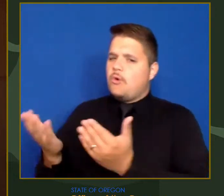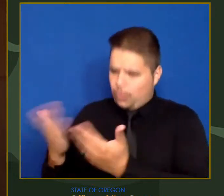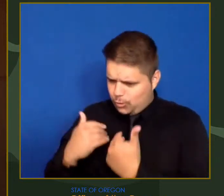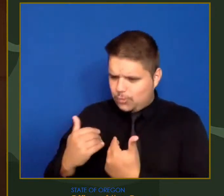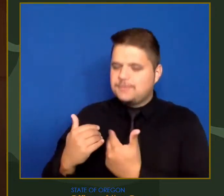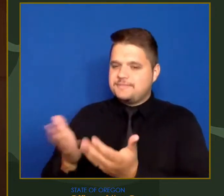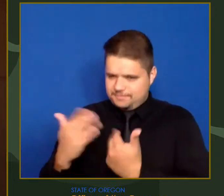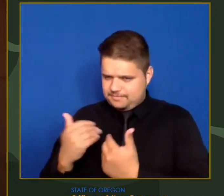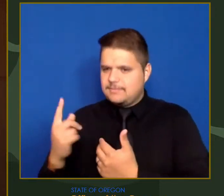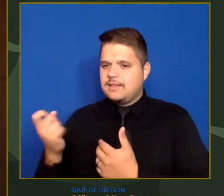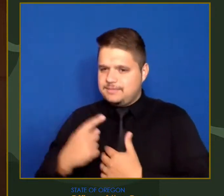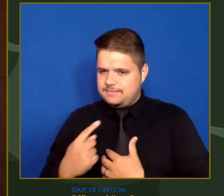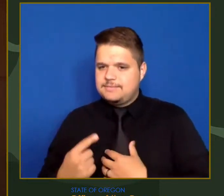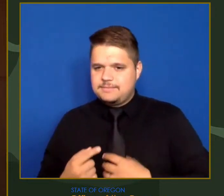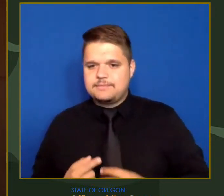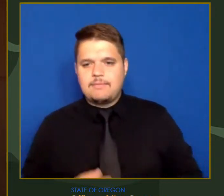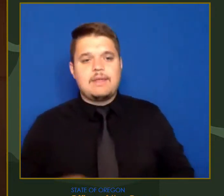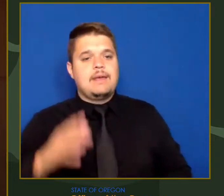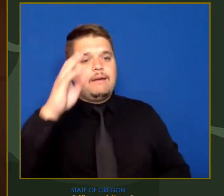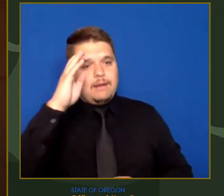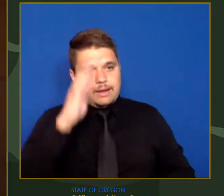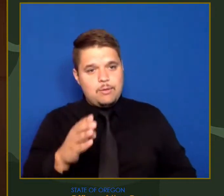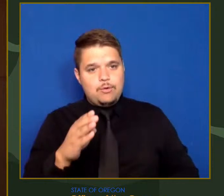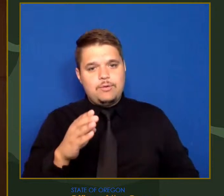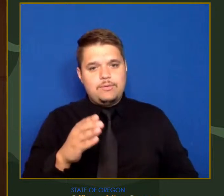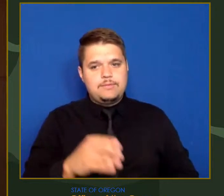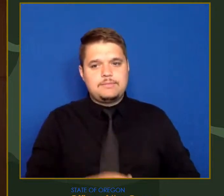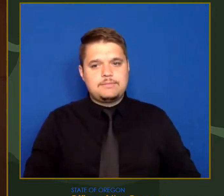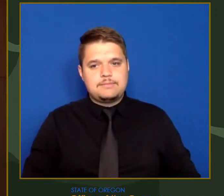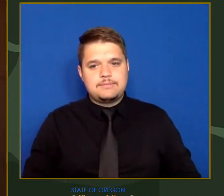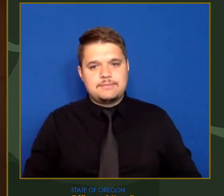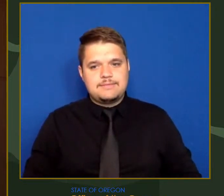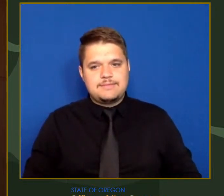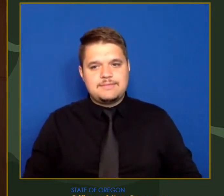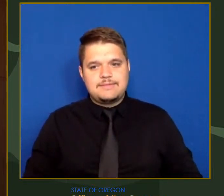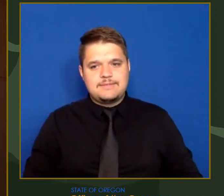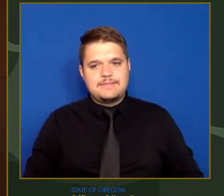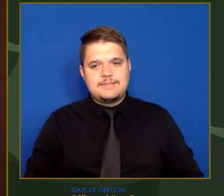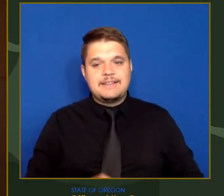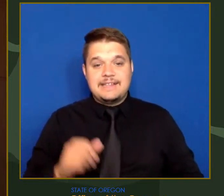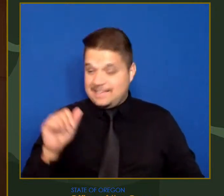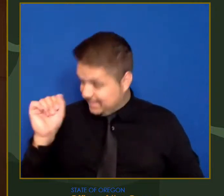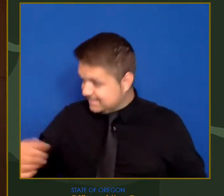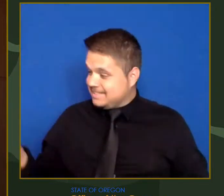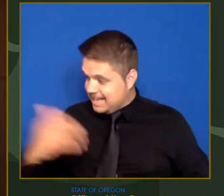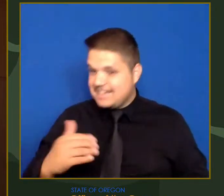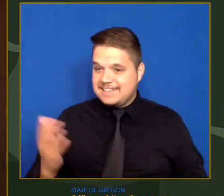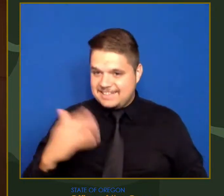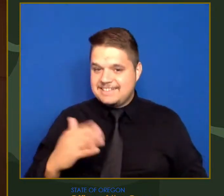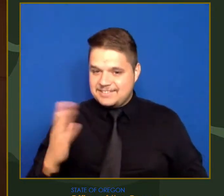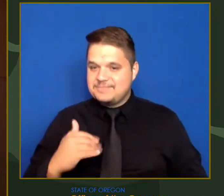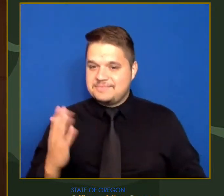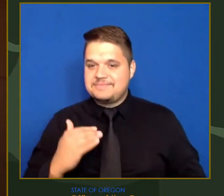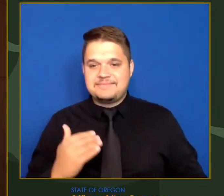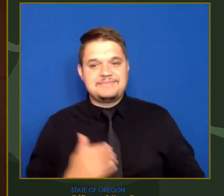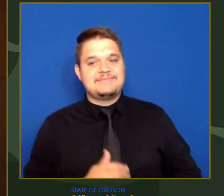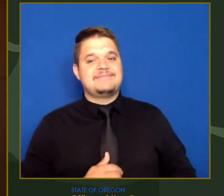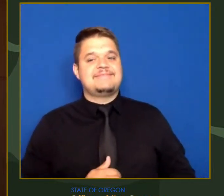Hello. No. Yes, Amy, we can hear you. us? Can you hear me now?